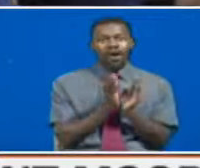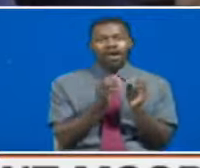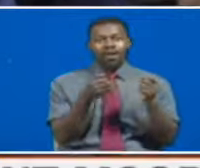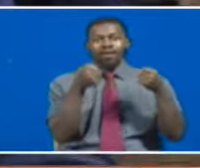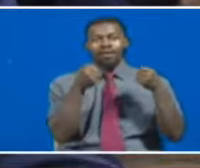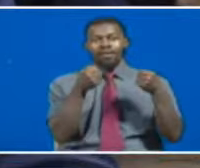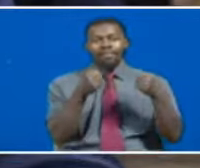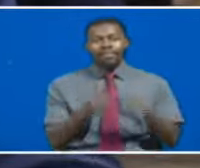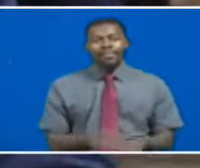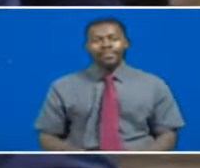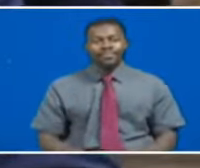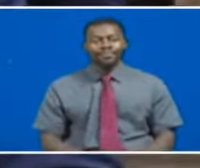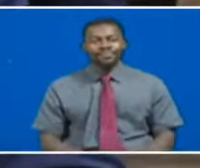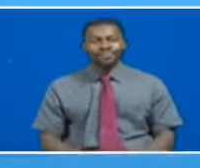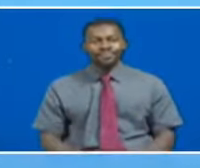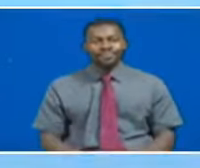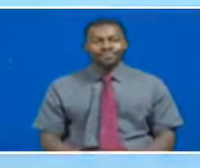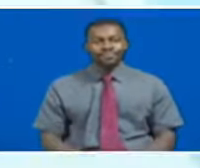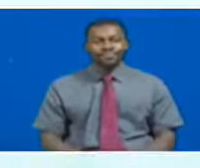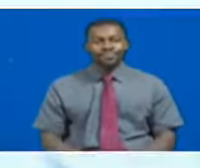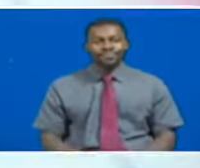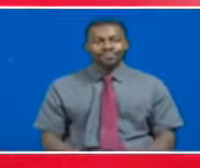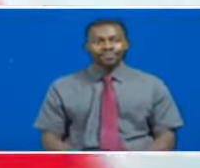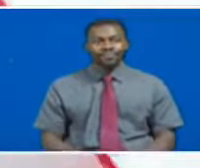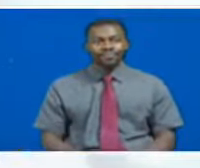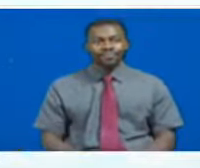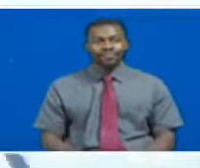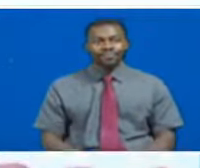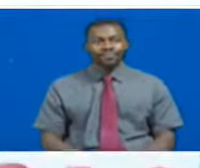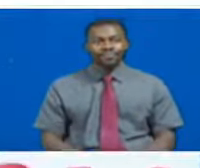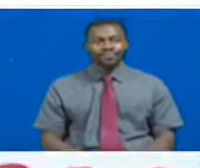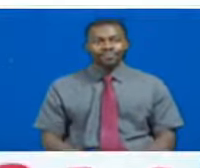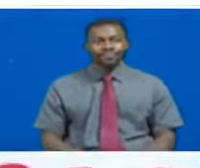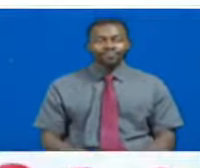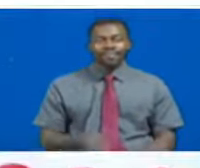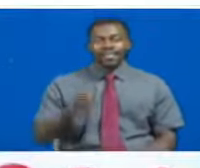KTN Sports. We get to the English Premier League now.